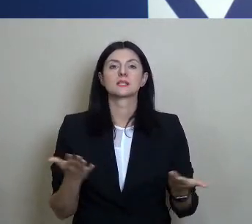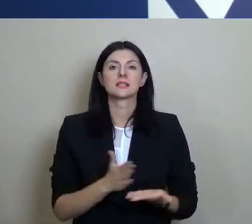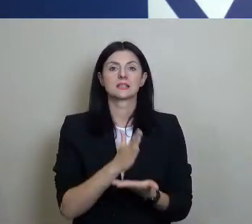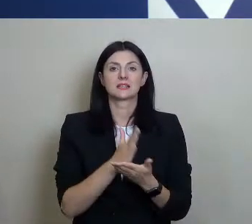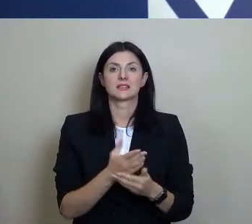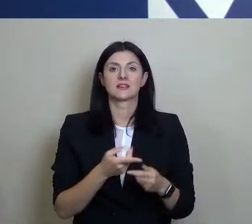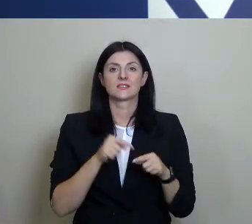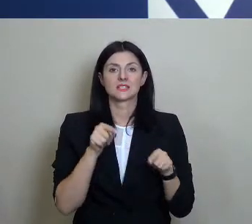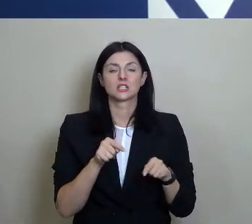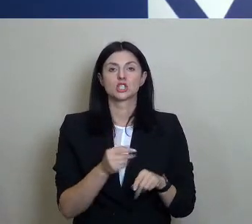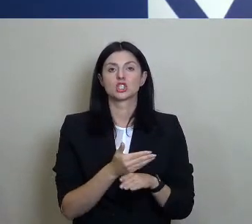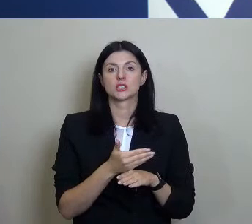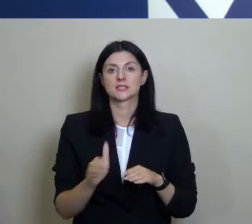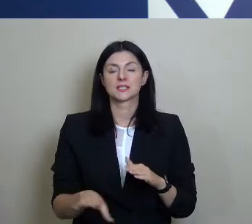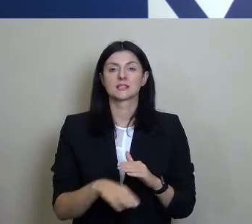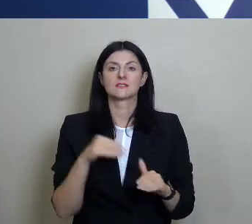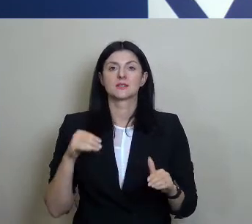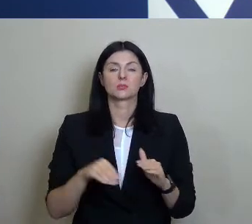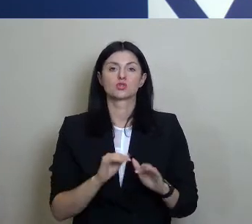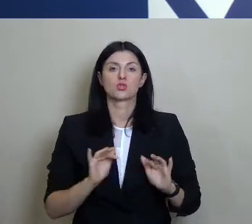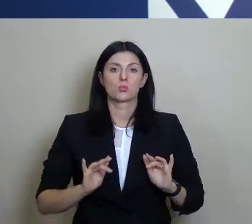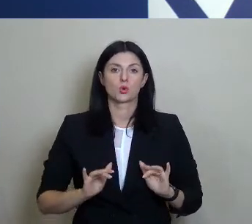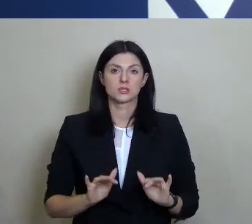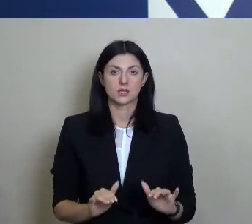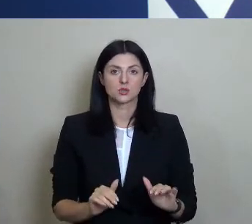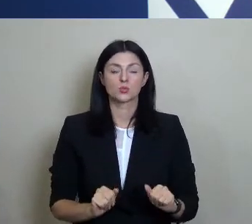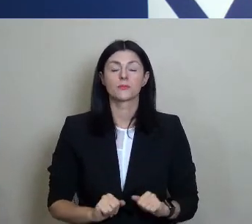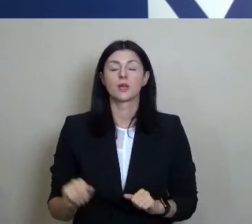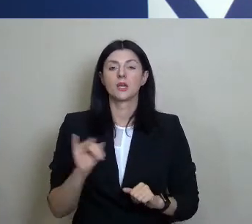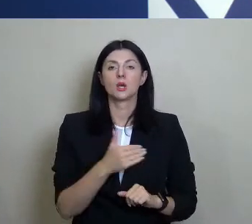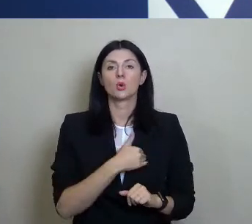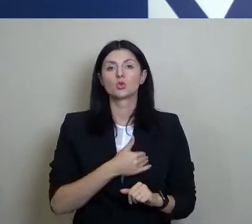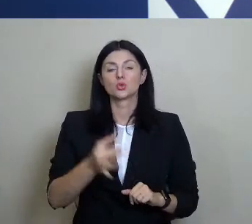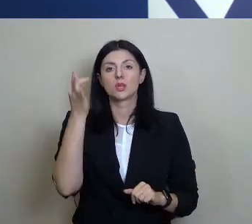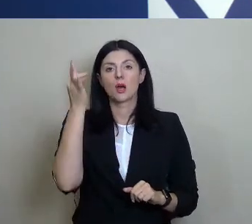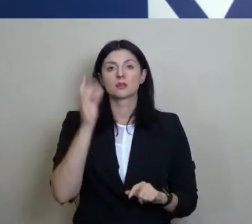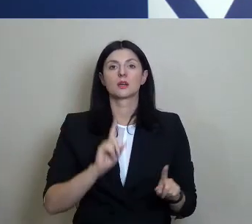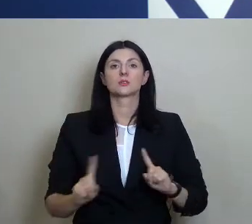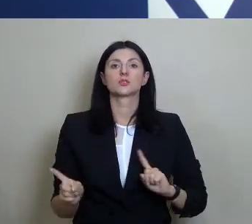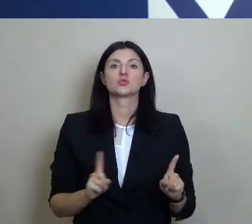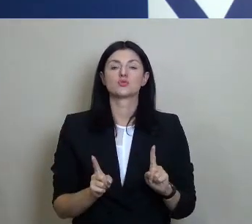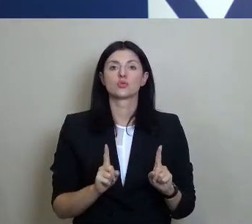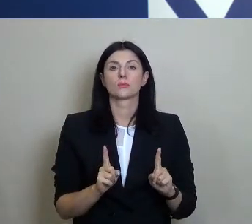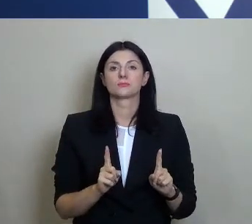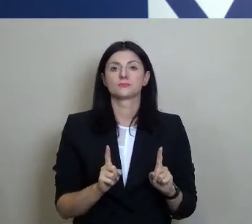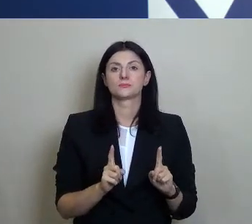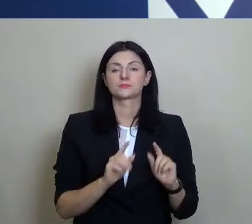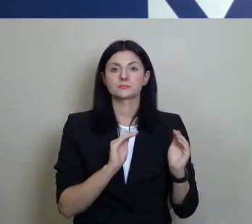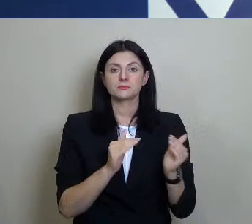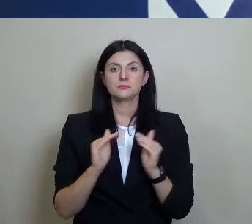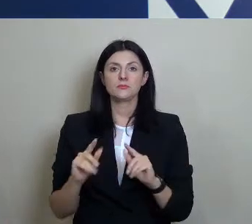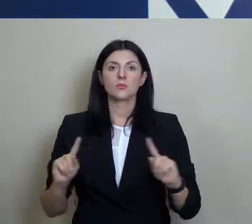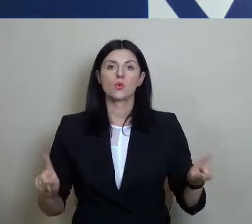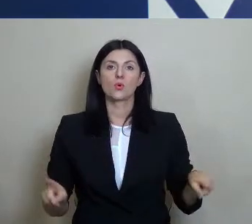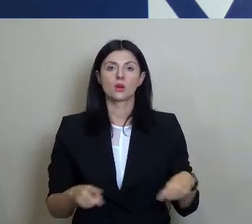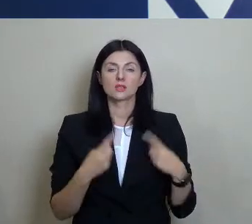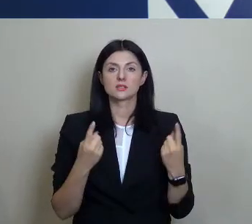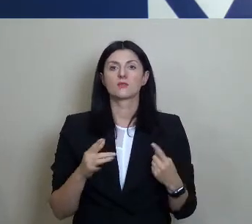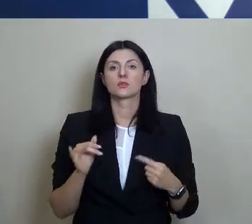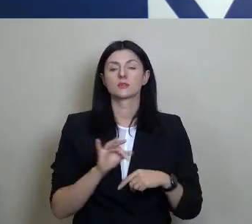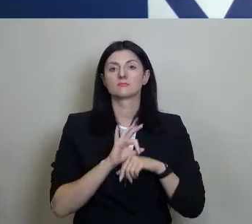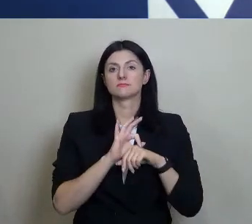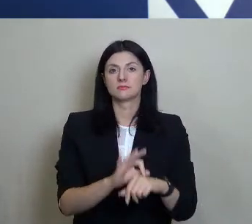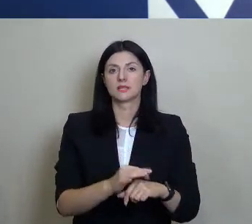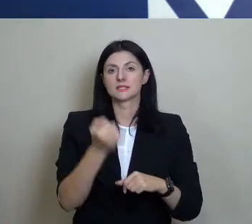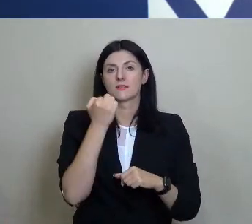during the election process. And this is part of of the election process, and this series